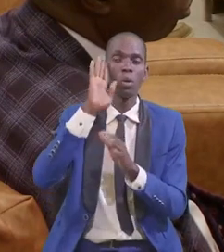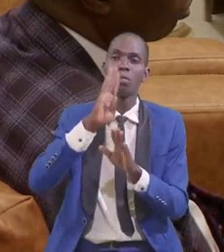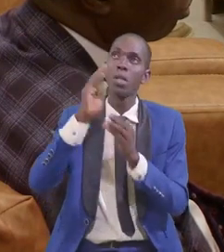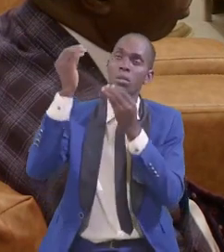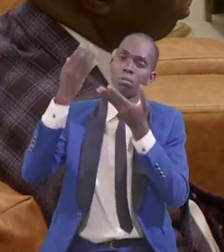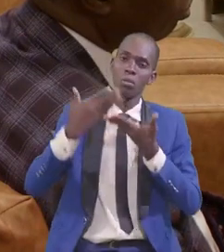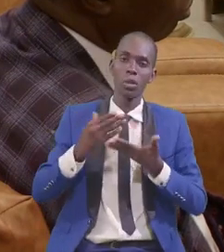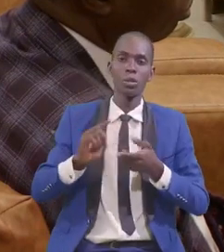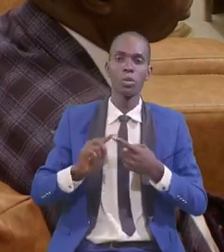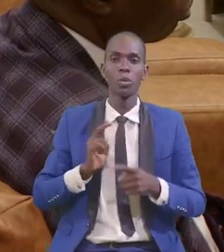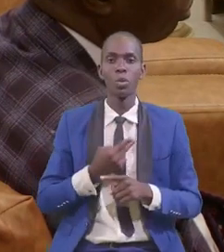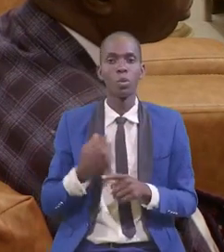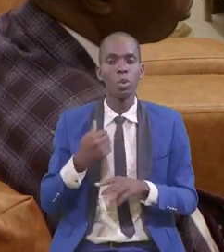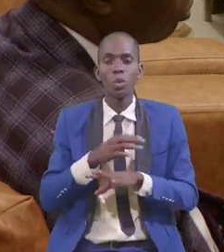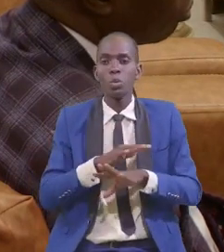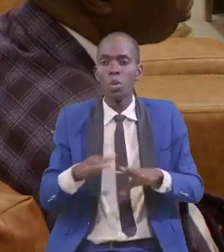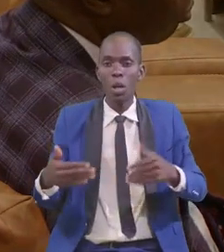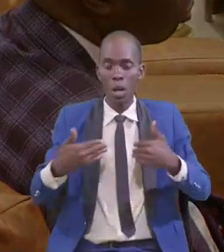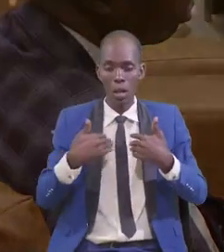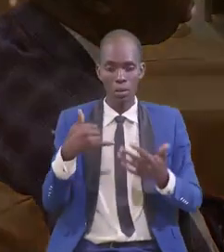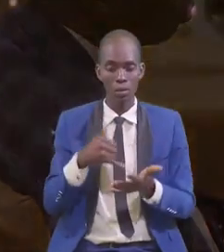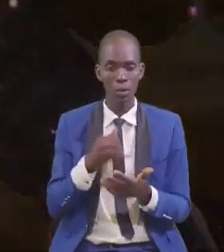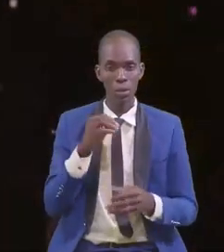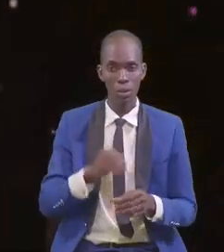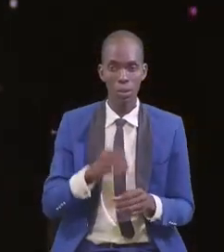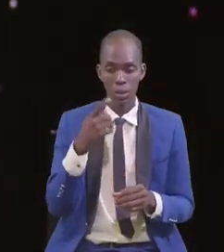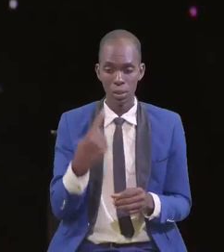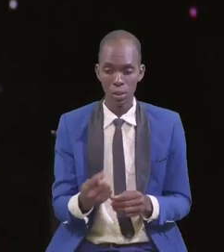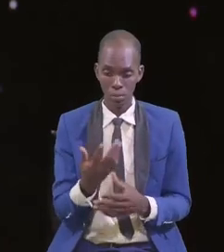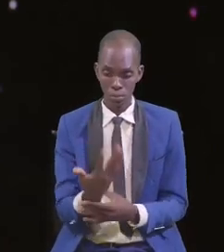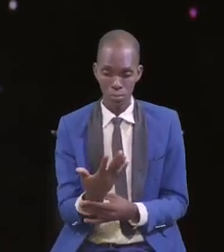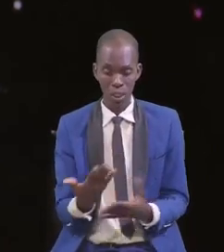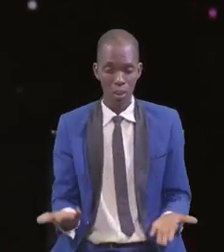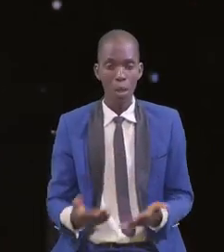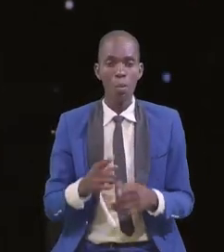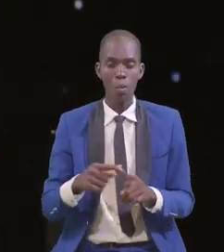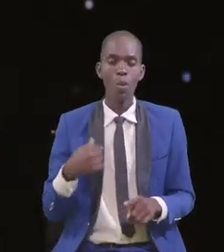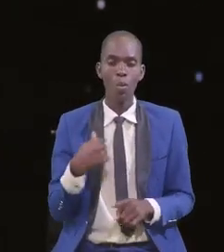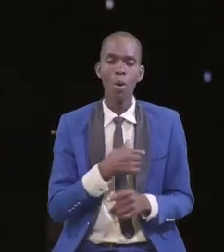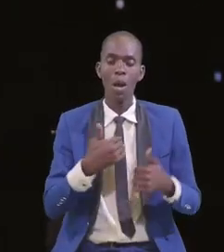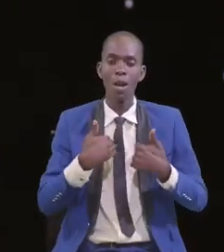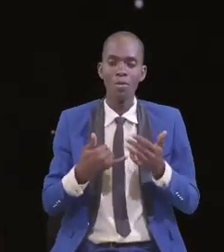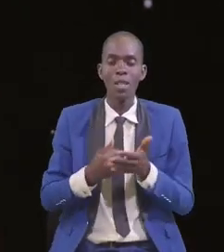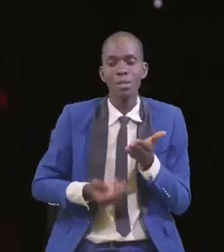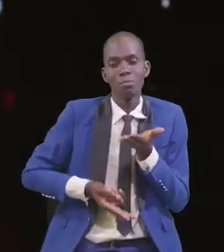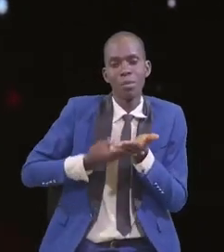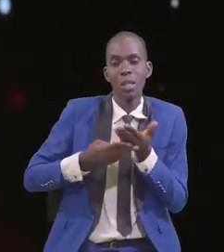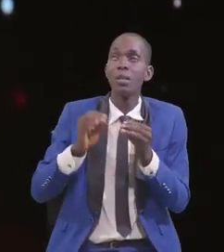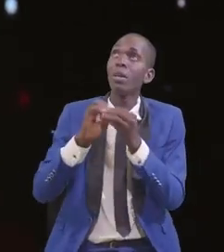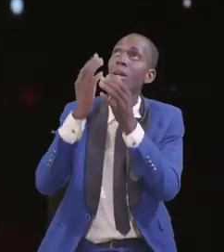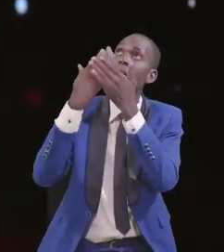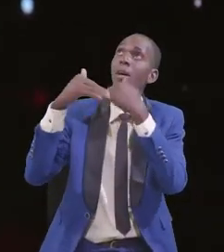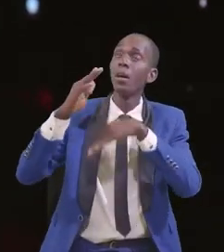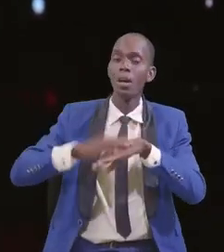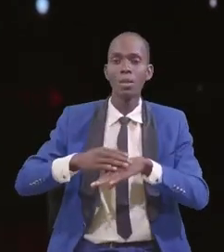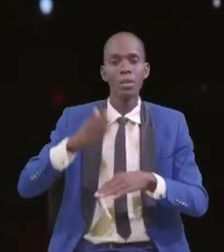may not have it in hand, but we have it in the bank of heaven. We have it in the presence of God in heaven,